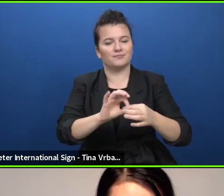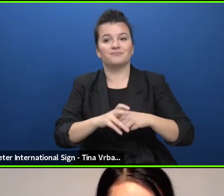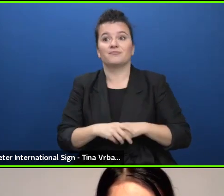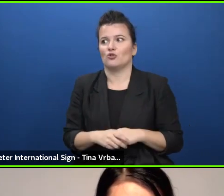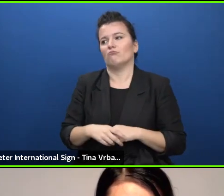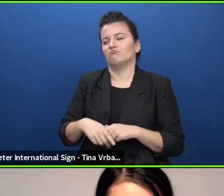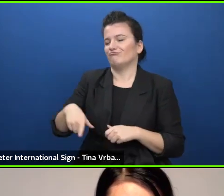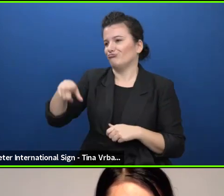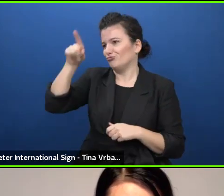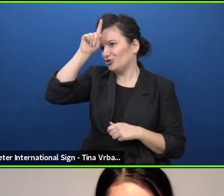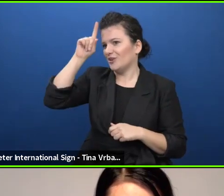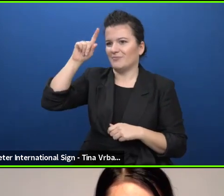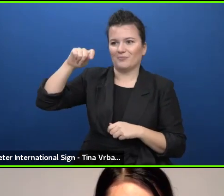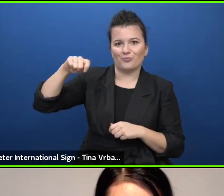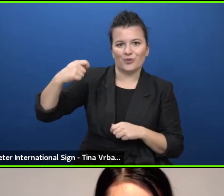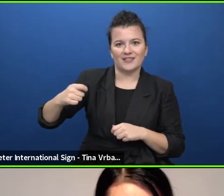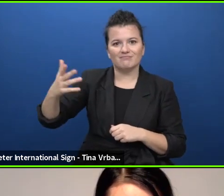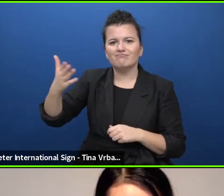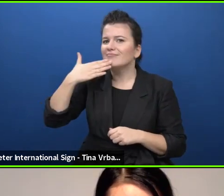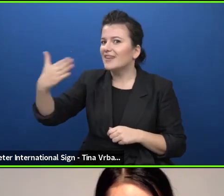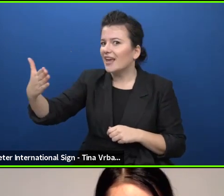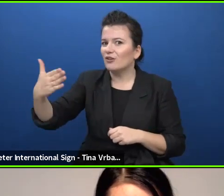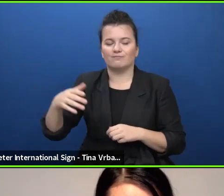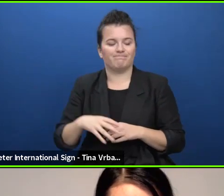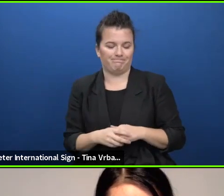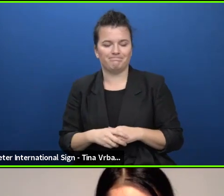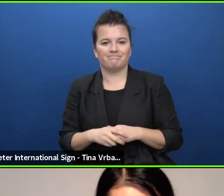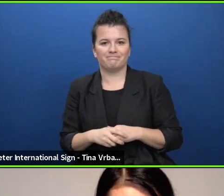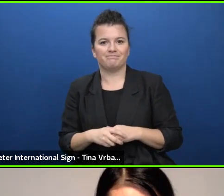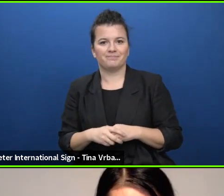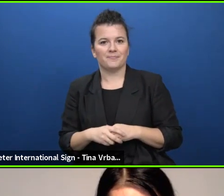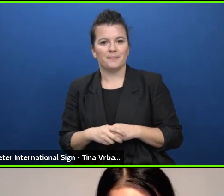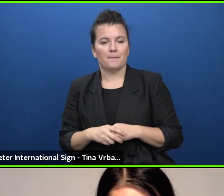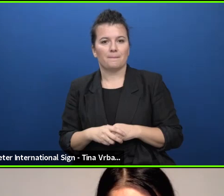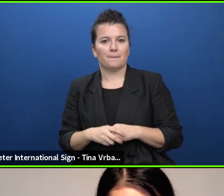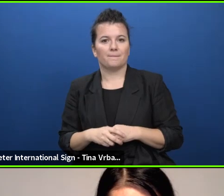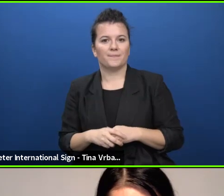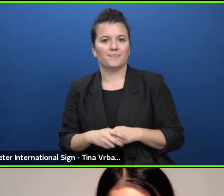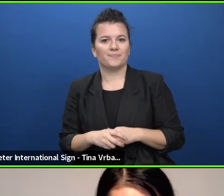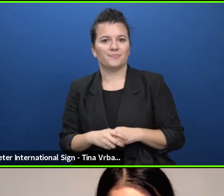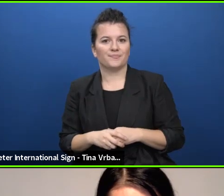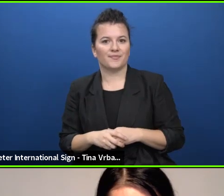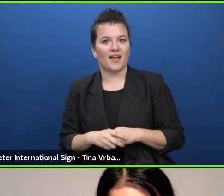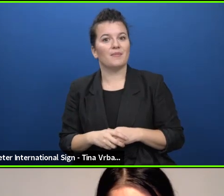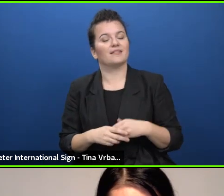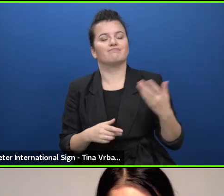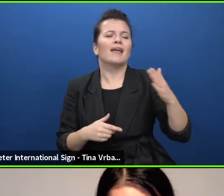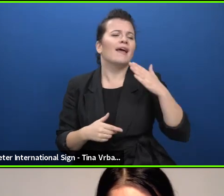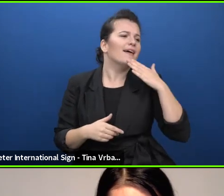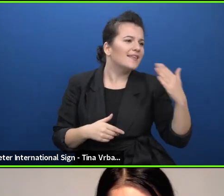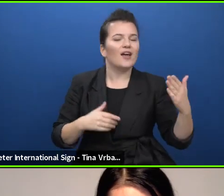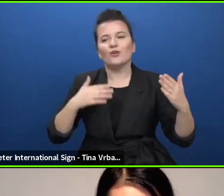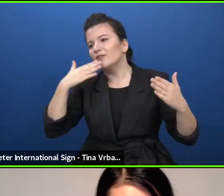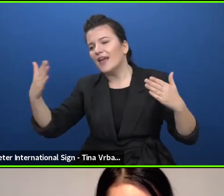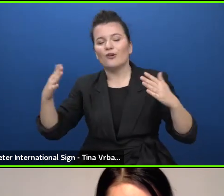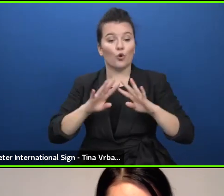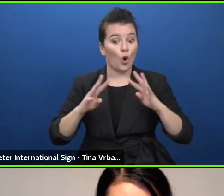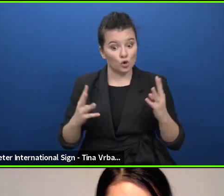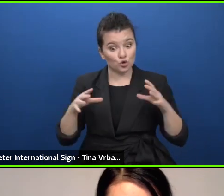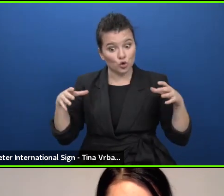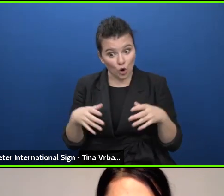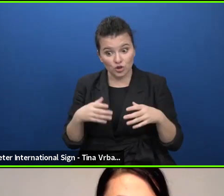and obviously, and to the organisers, but we will have more possibilities of saying thanks to the consortium and the